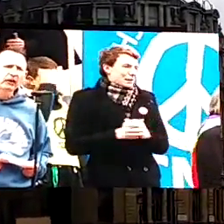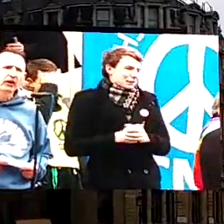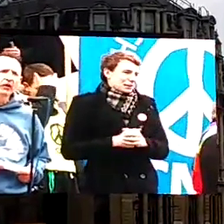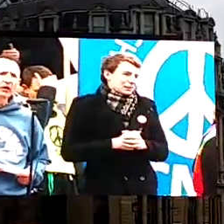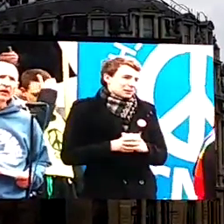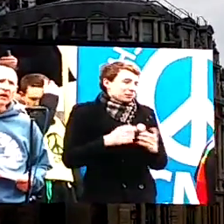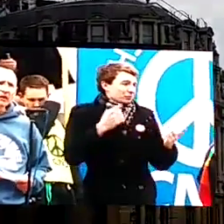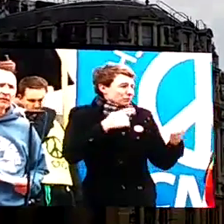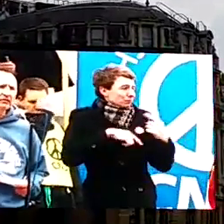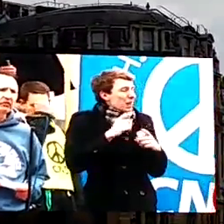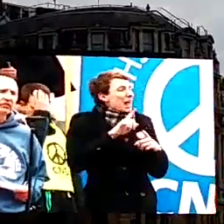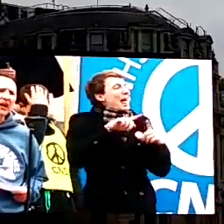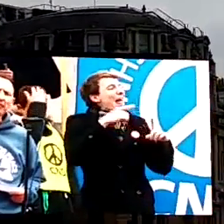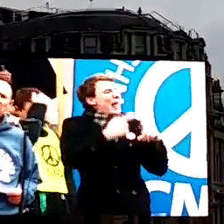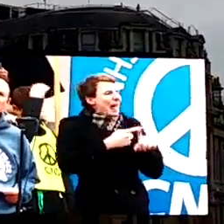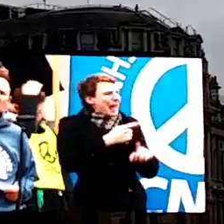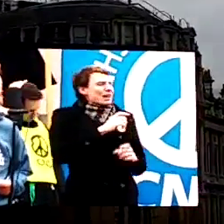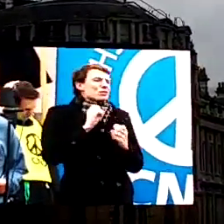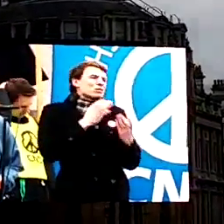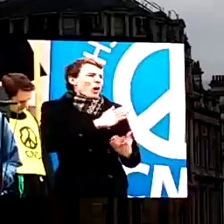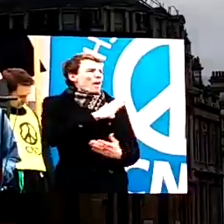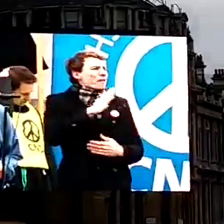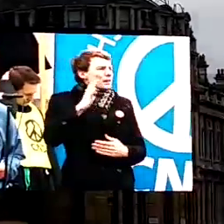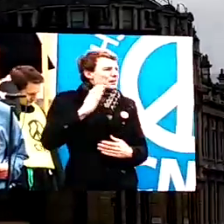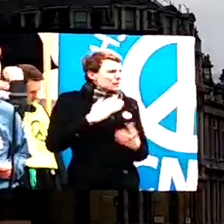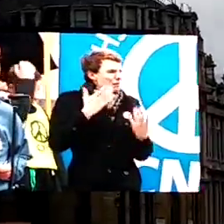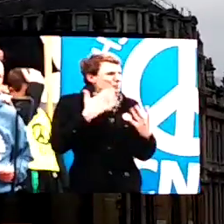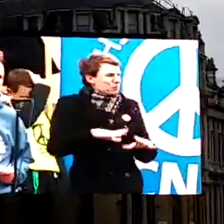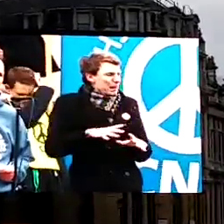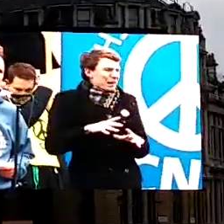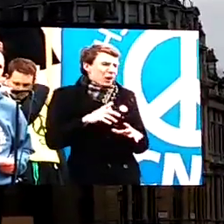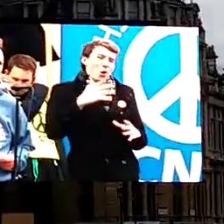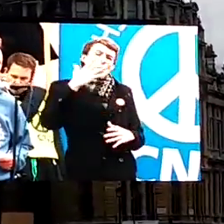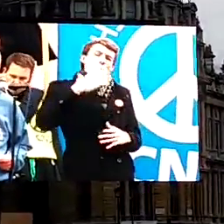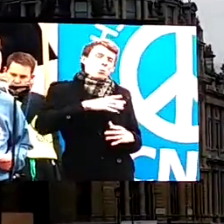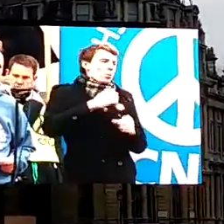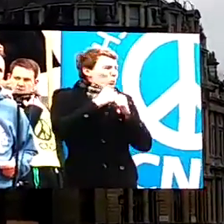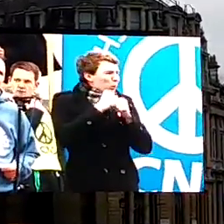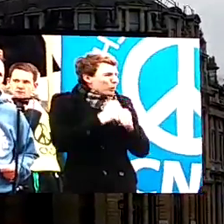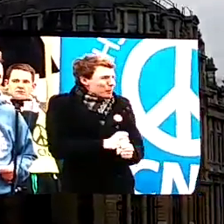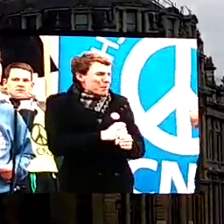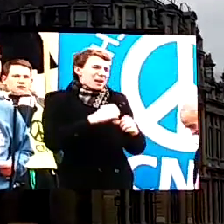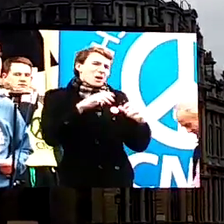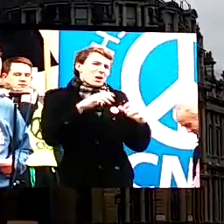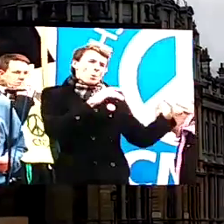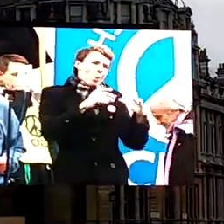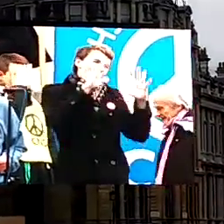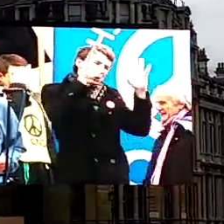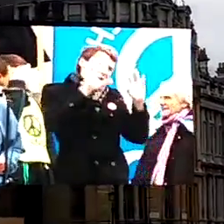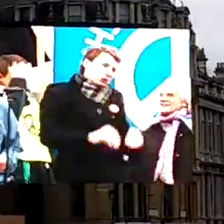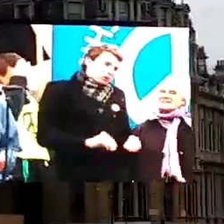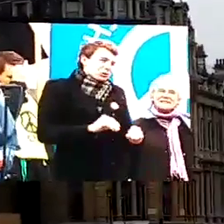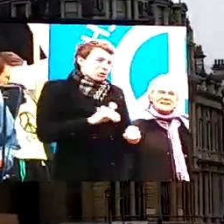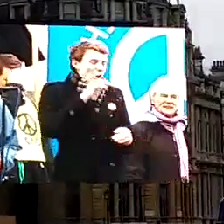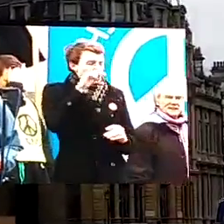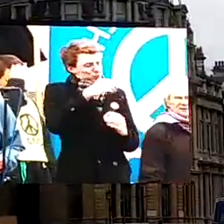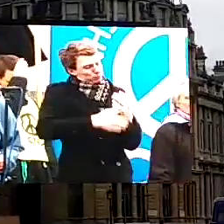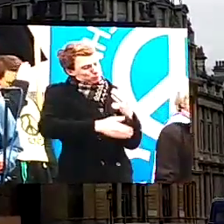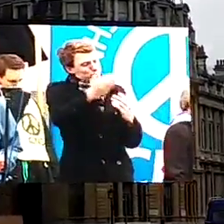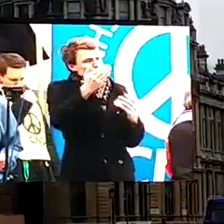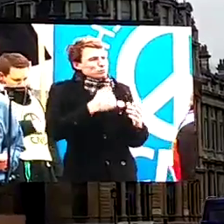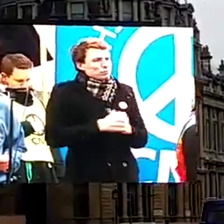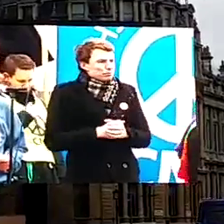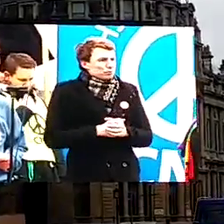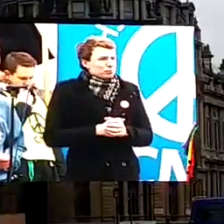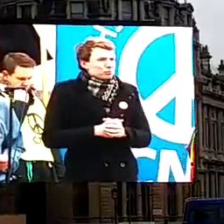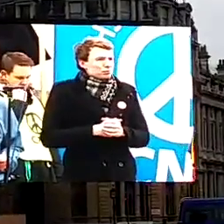ex-service personnel committed to the abolition of war in the 21st century? Well, I can only hope to appeal to